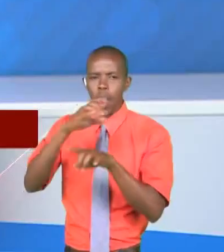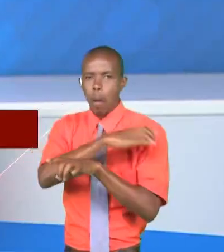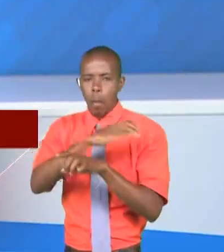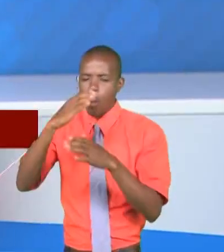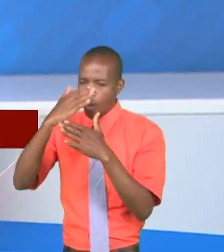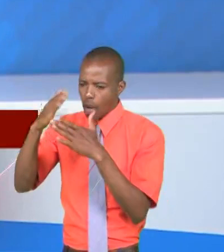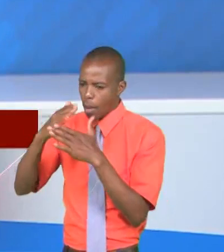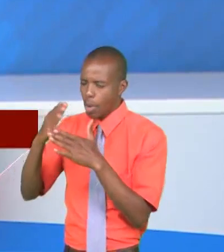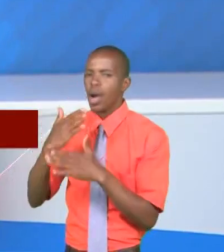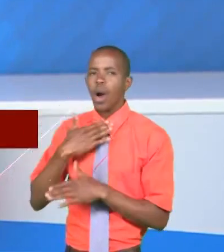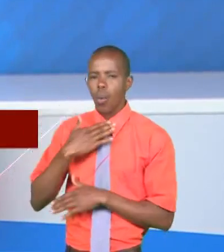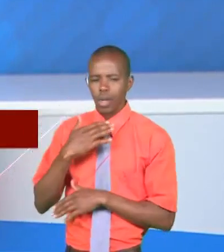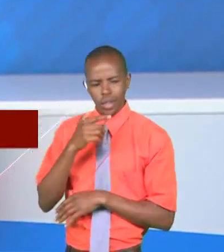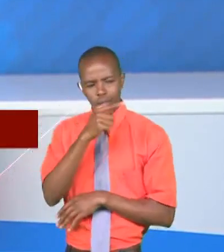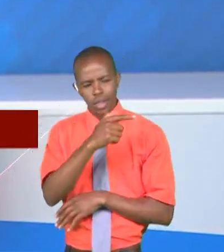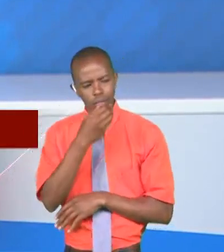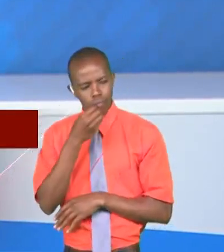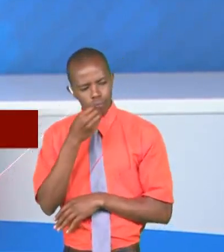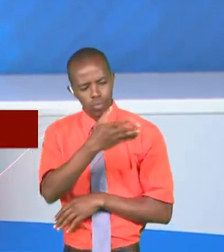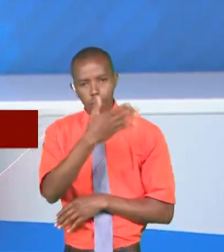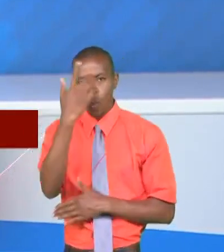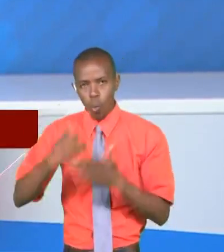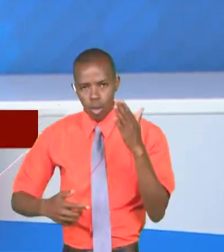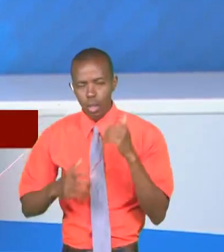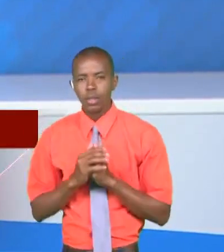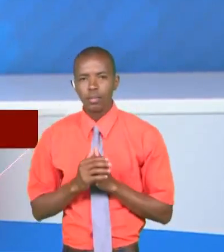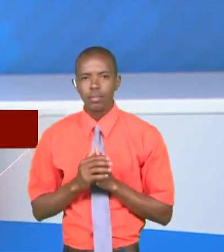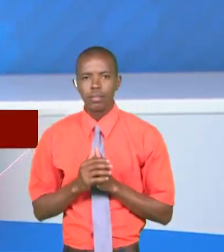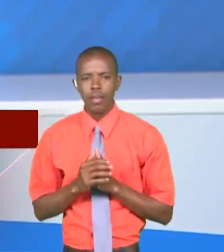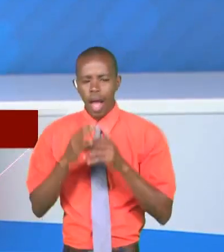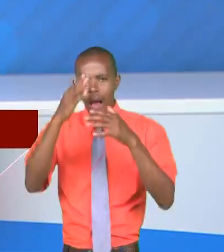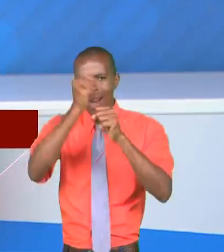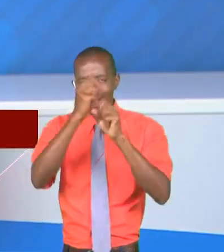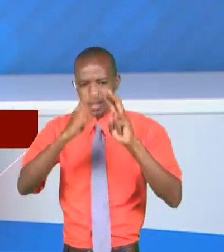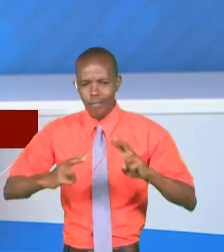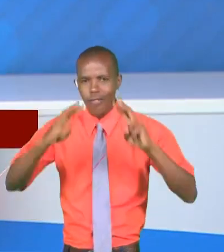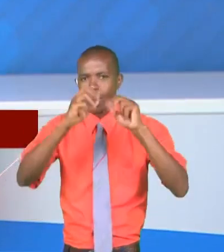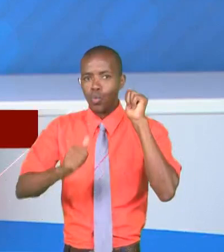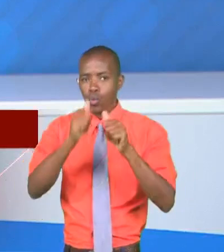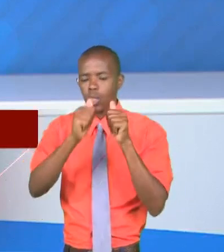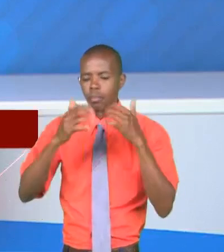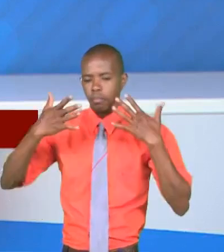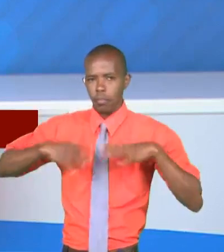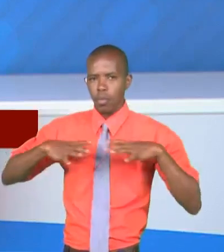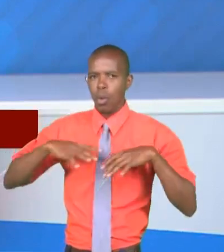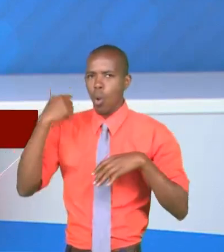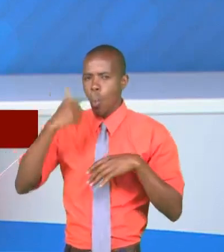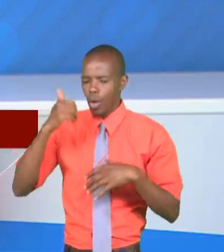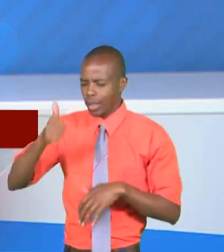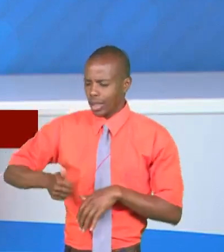But I want him to be informed that one advantage of this alliance is the people who are not